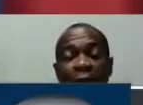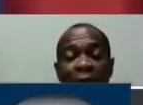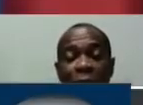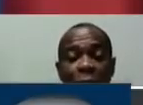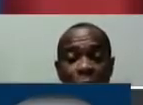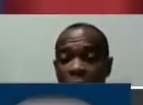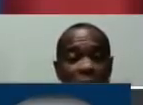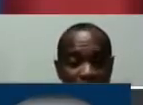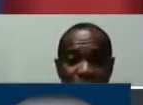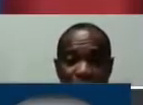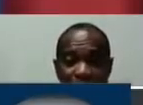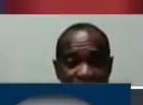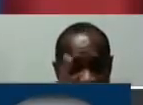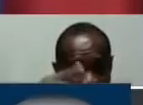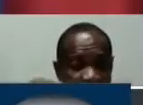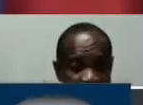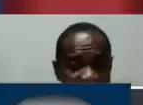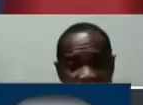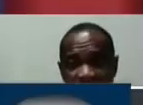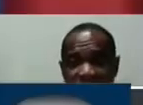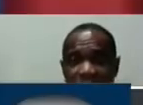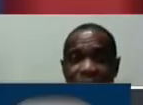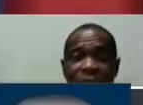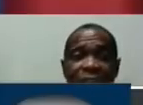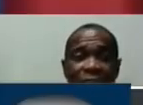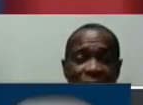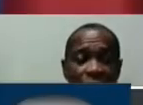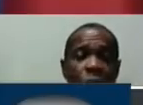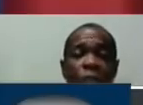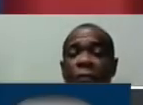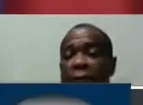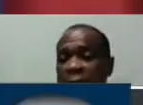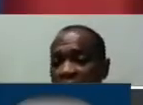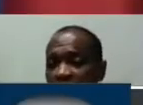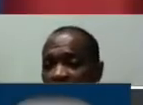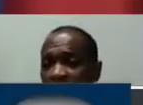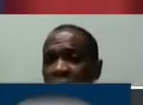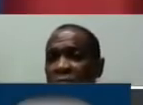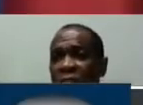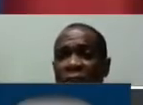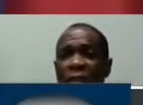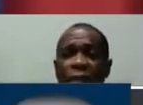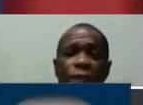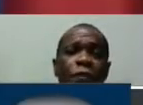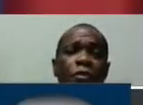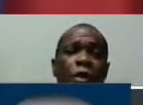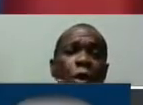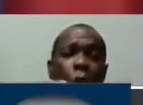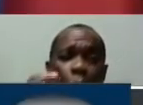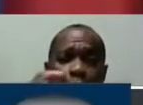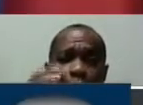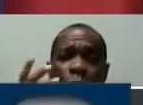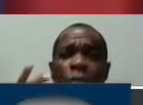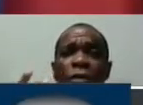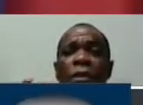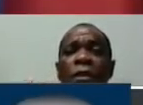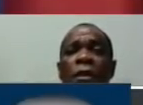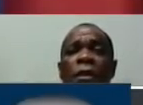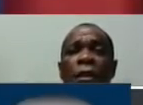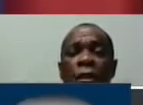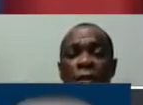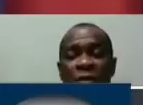Ministry of Health, looking at all parameters, working with the funeral homes. So, I mean, there's hesitancy generally for us to go to that place,